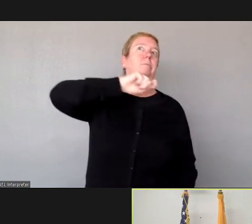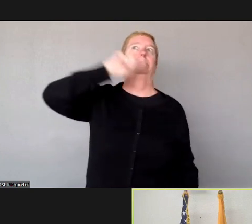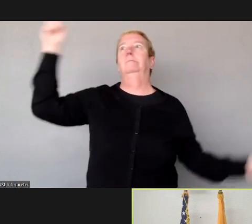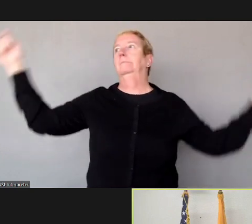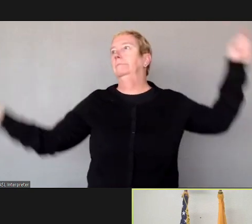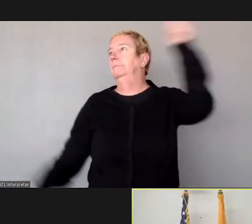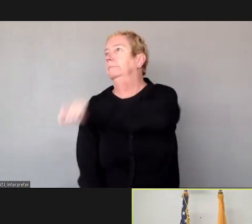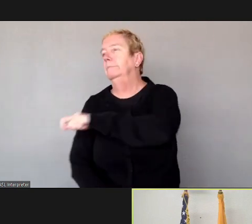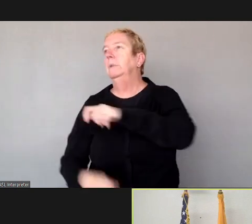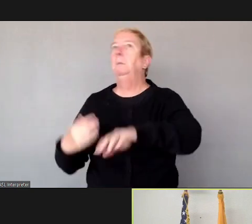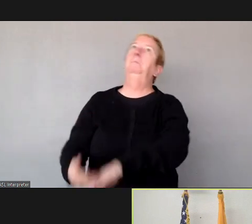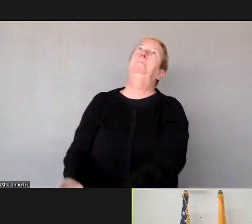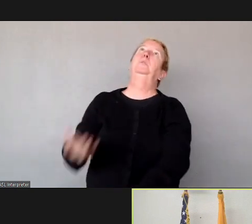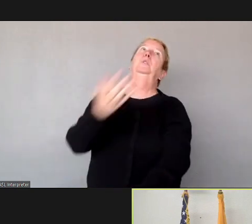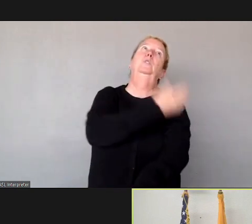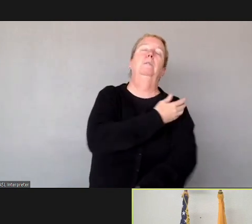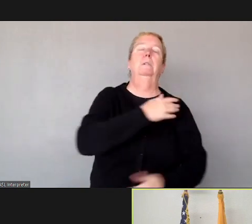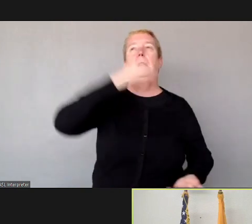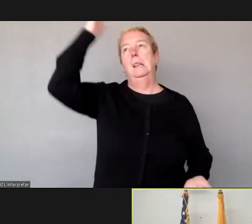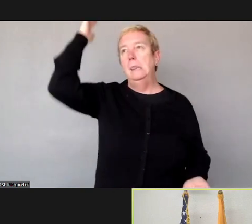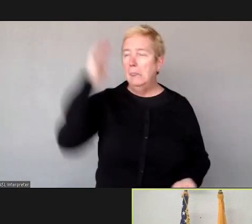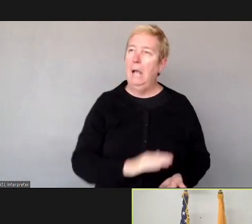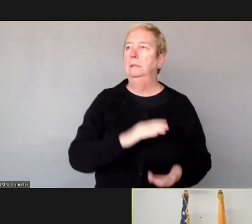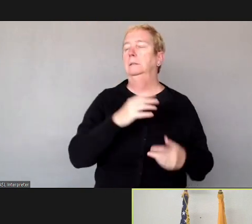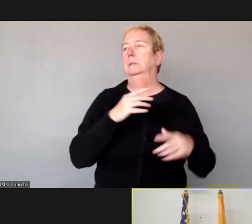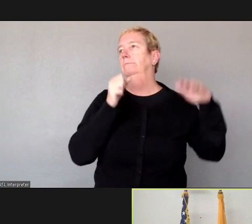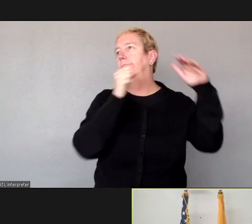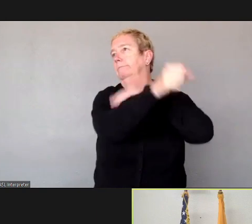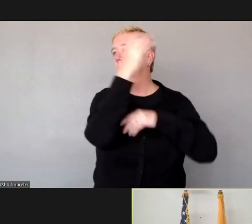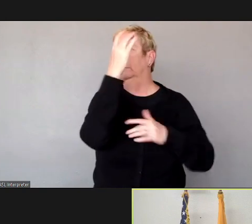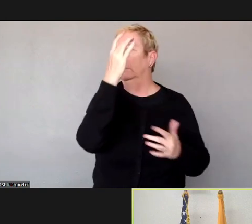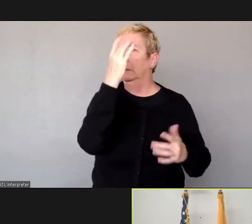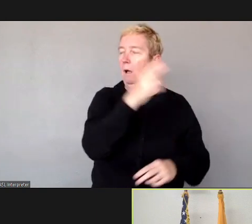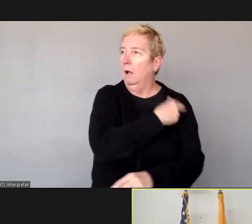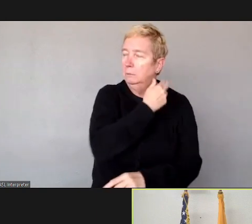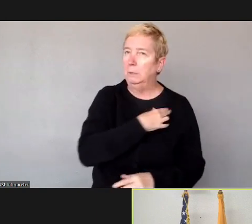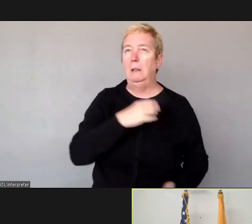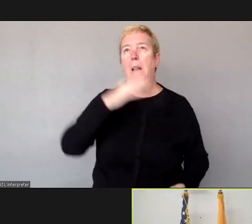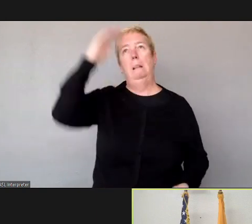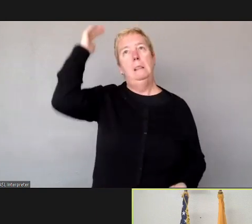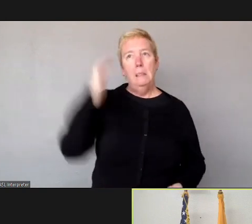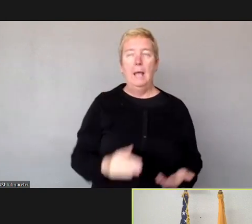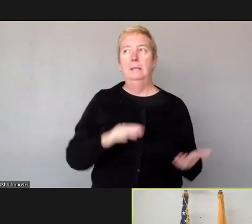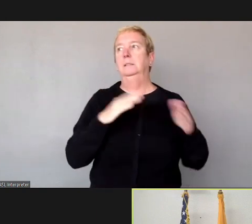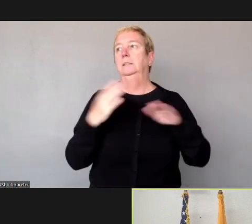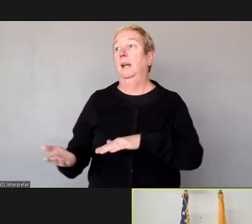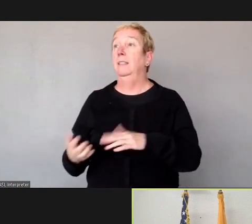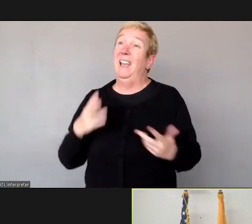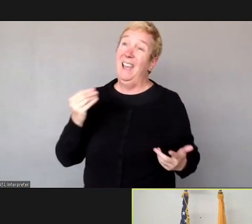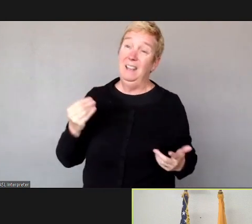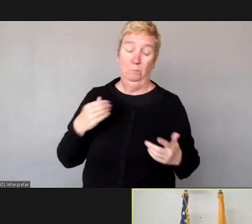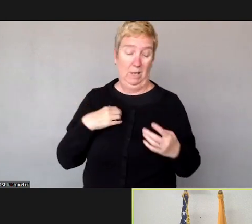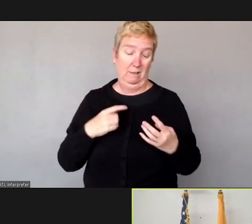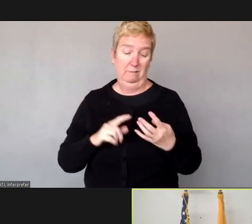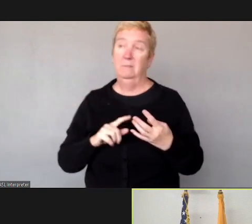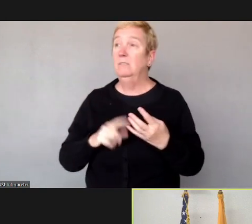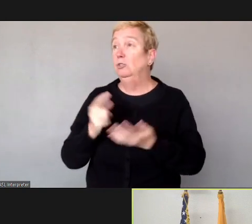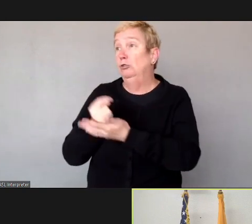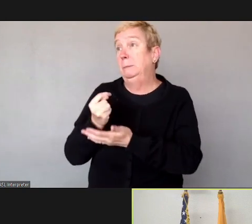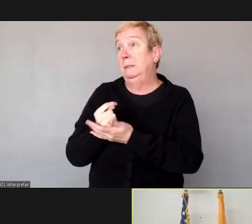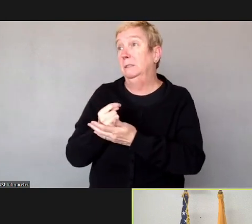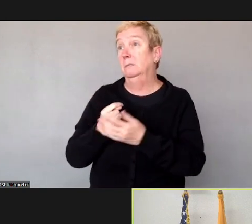rate and hospitalization rate for people who get it, and still making a big difference. And then we have treatments, which New Mexico